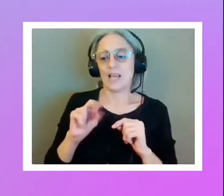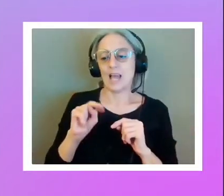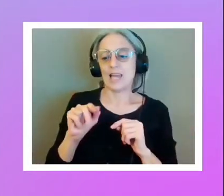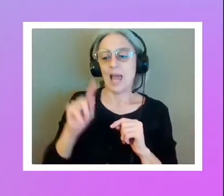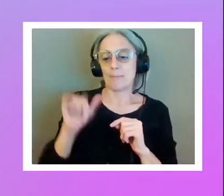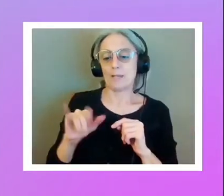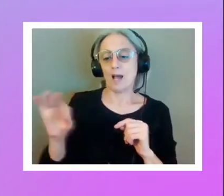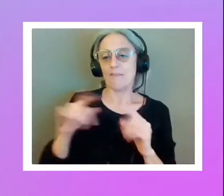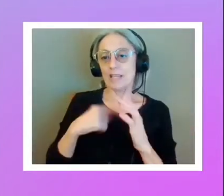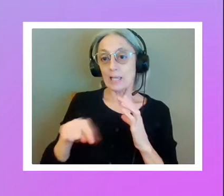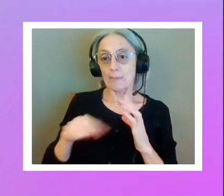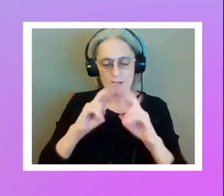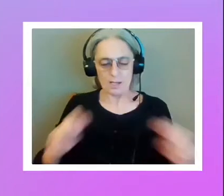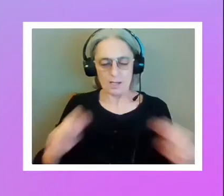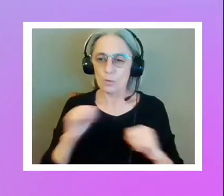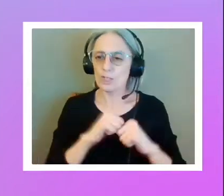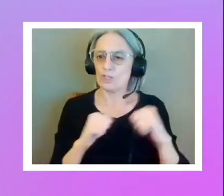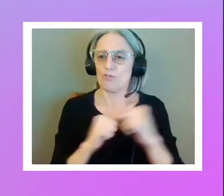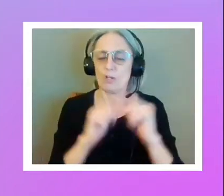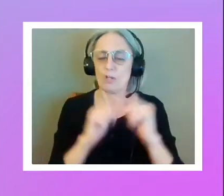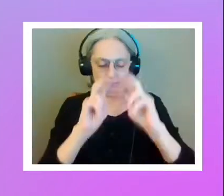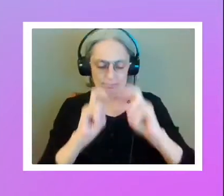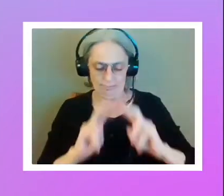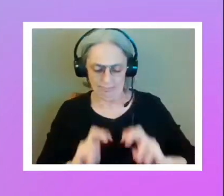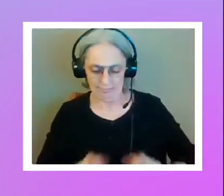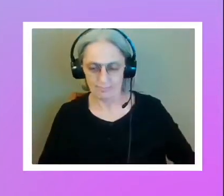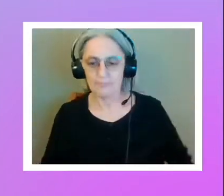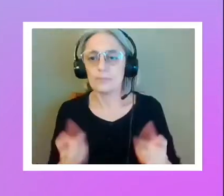fully understand what the